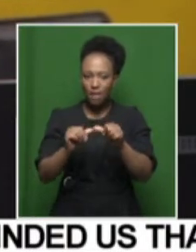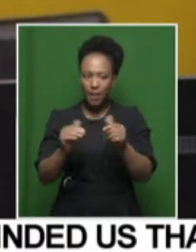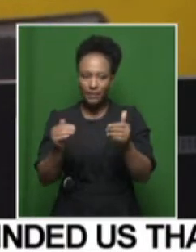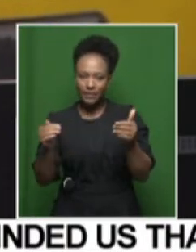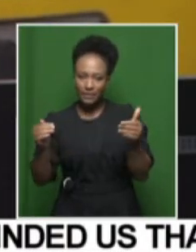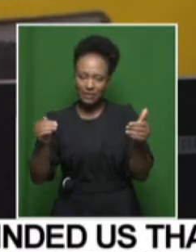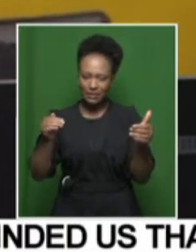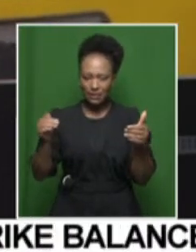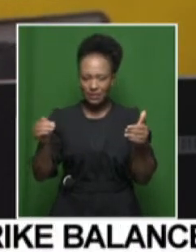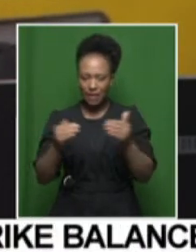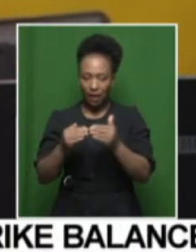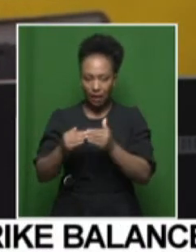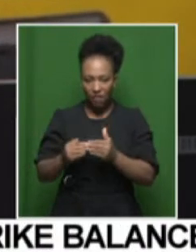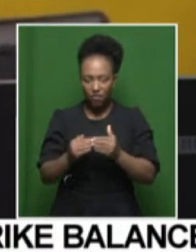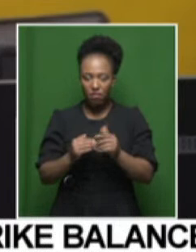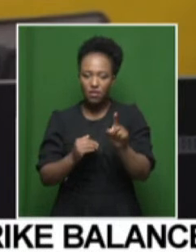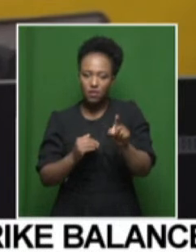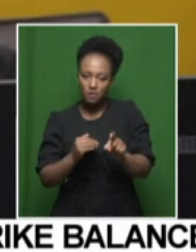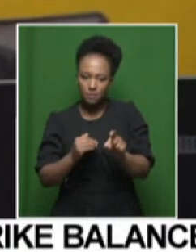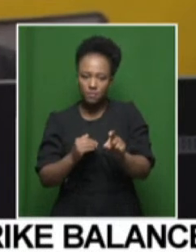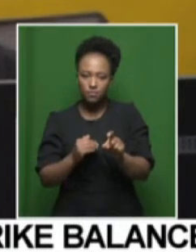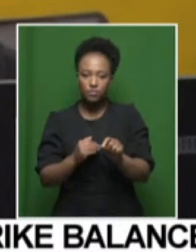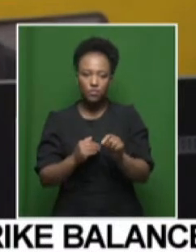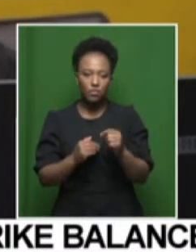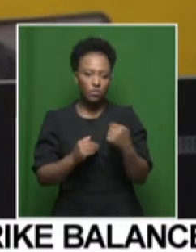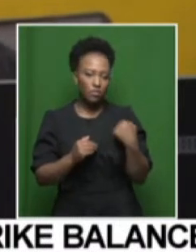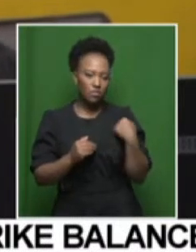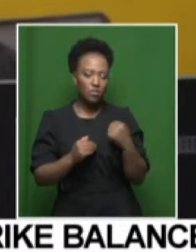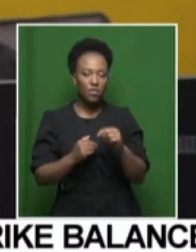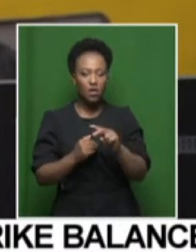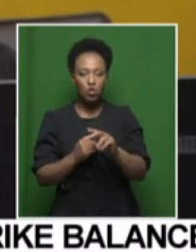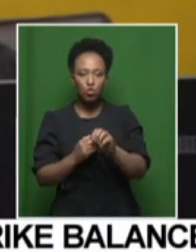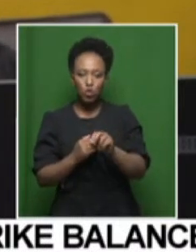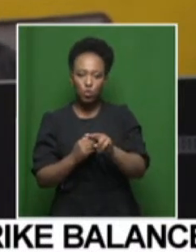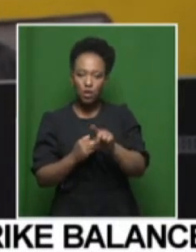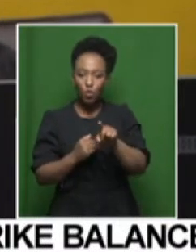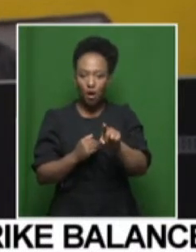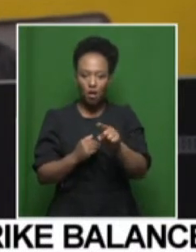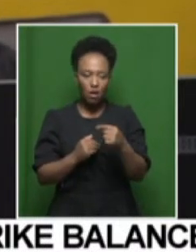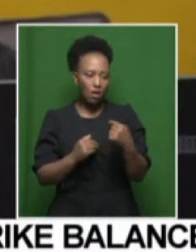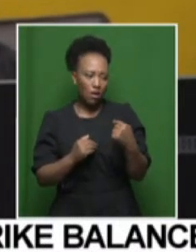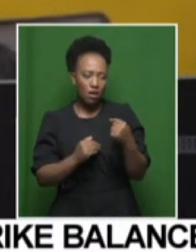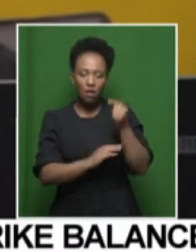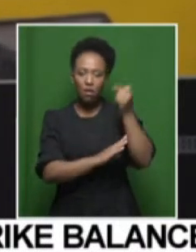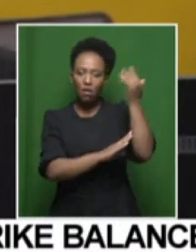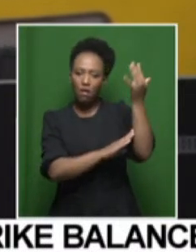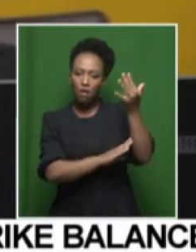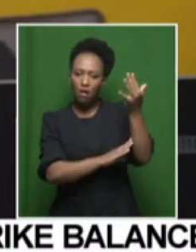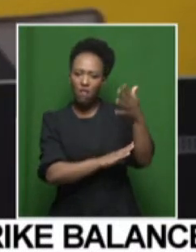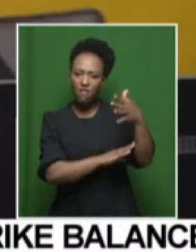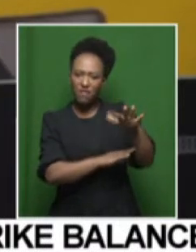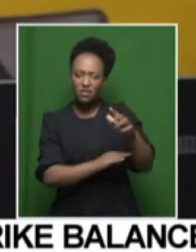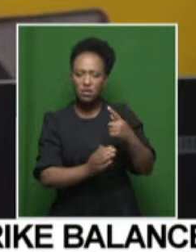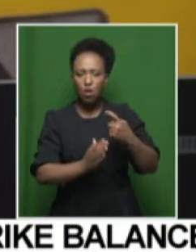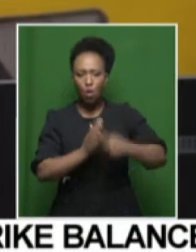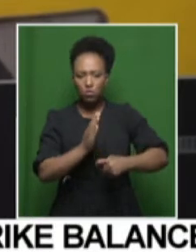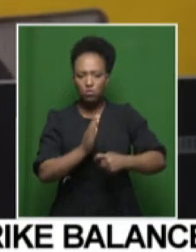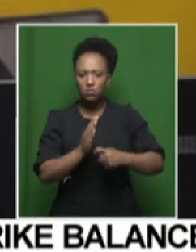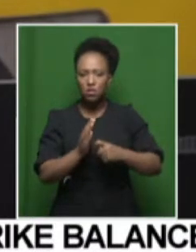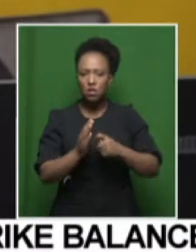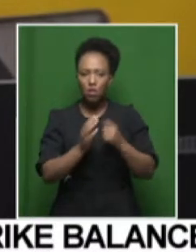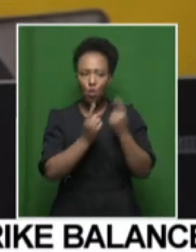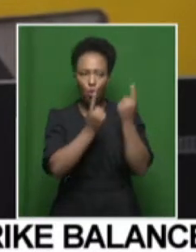In the 2021 medium-term budget policy statement, we committed ourselves to charting a course towards growth and